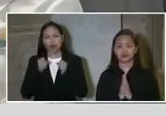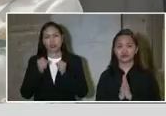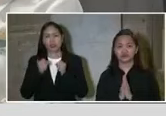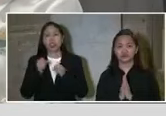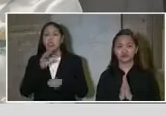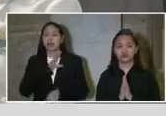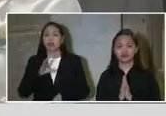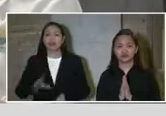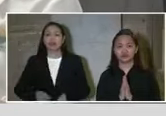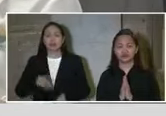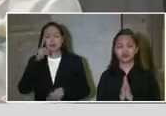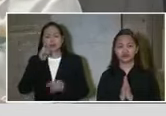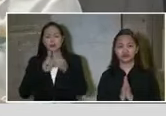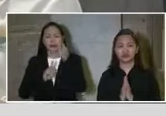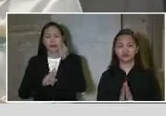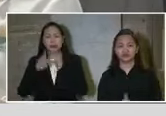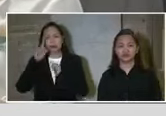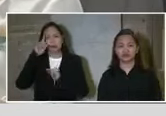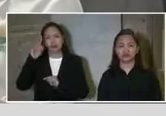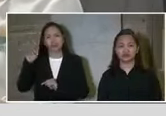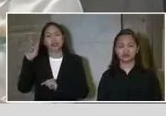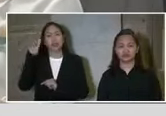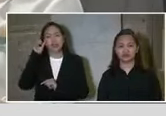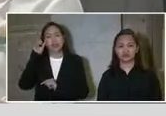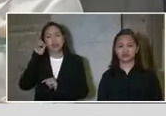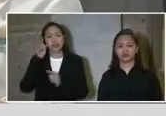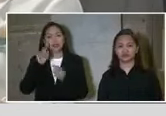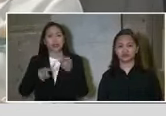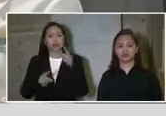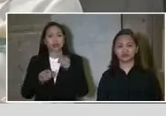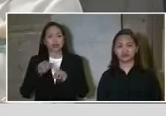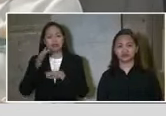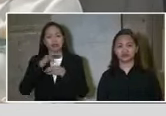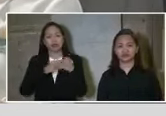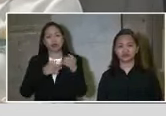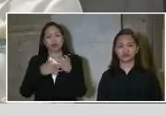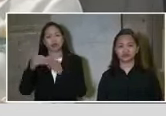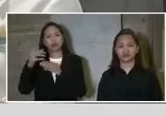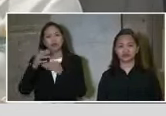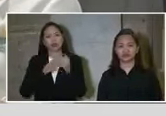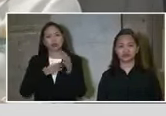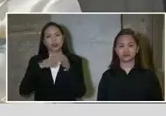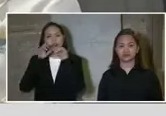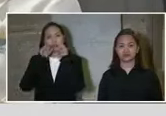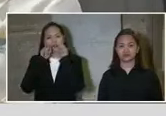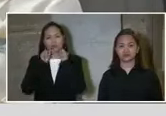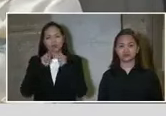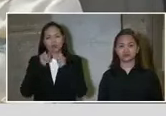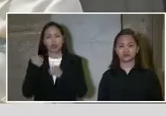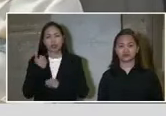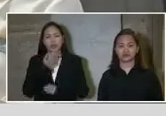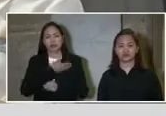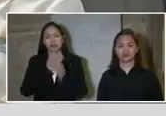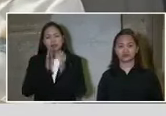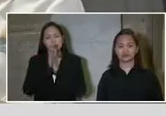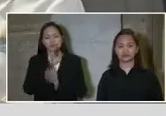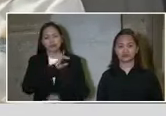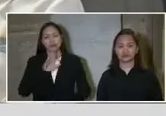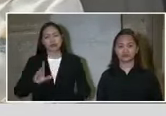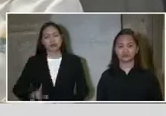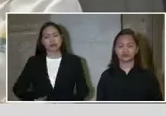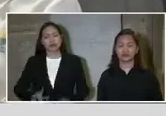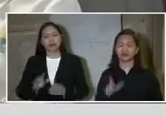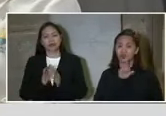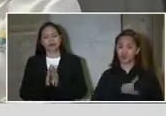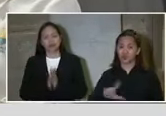for Lazarus, his friend, may console them in their grief. Let us pray to the Lord.